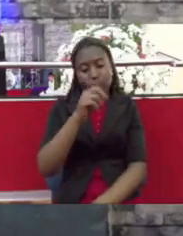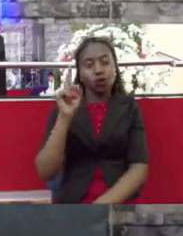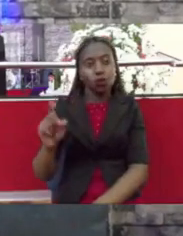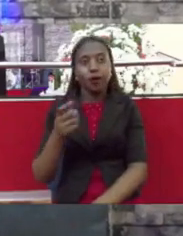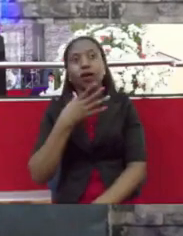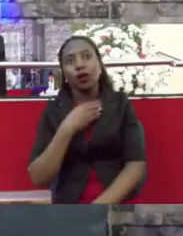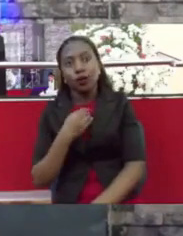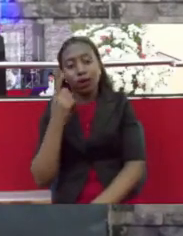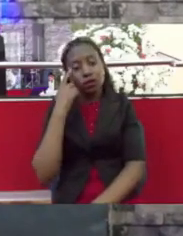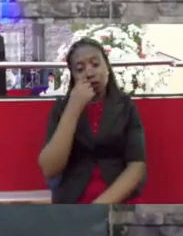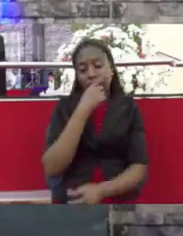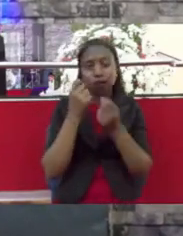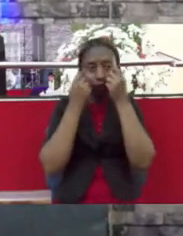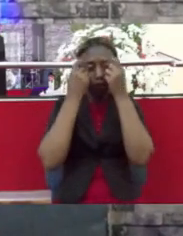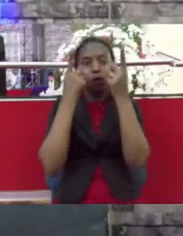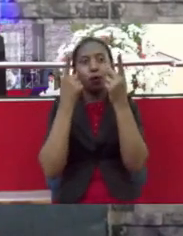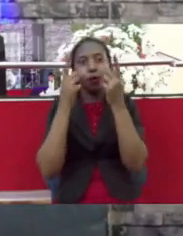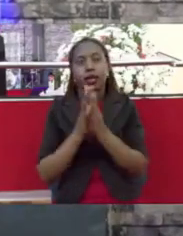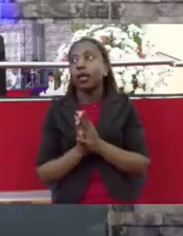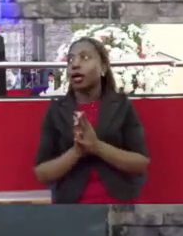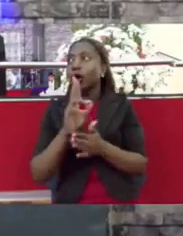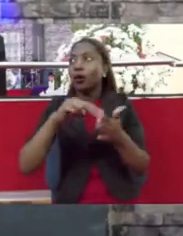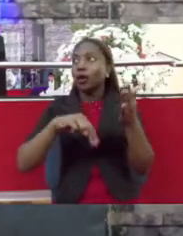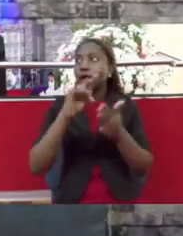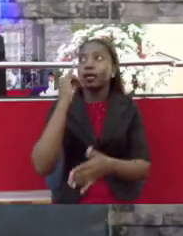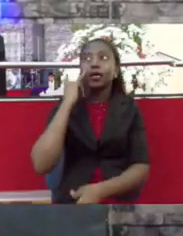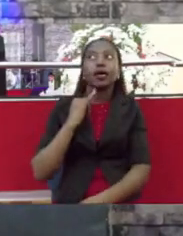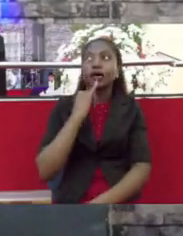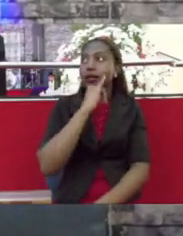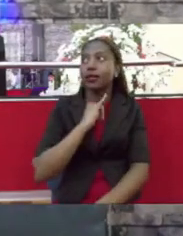yetu ikaweze kufunguliwa. Let's see Isaiah 41 verse 15.